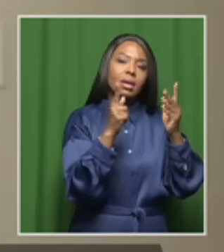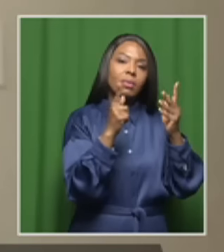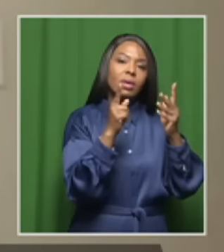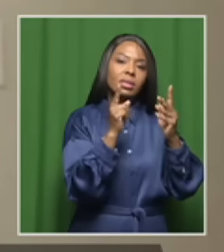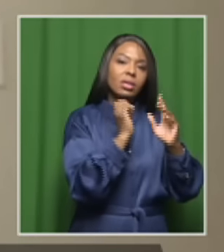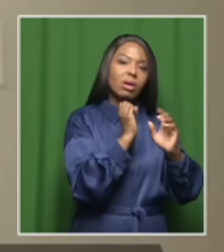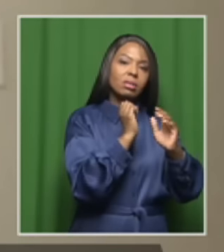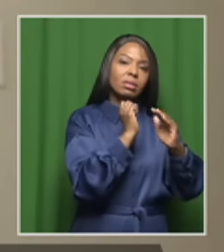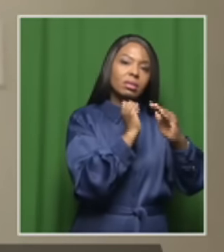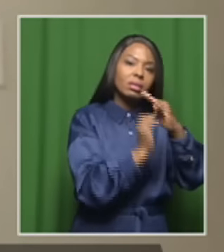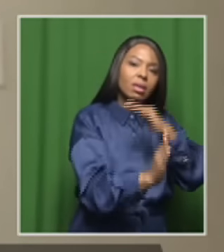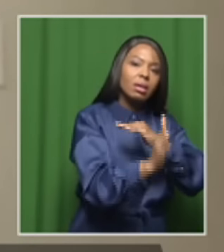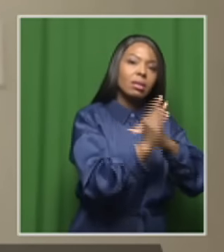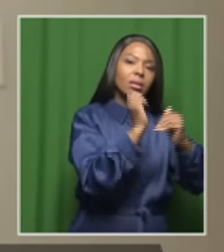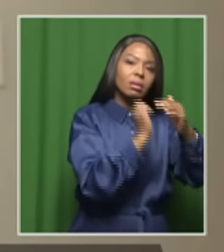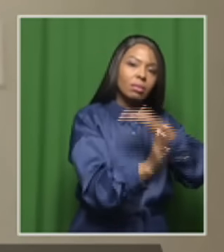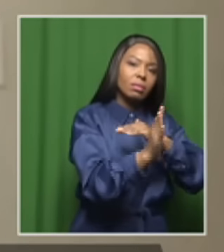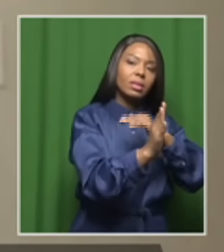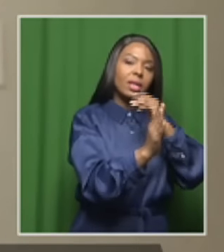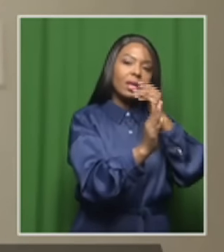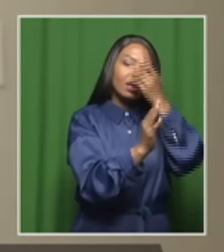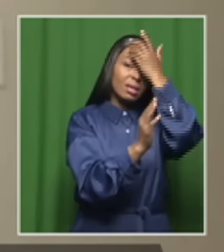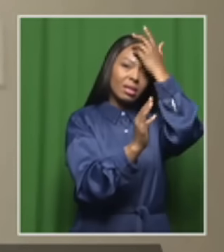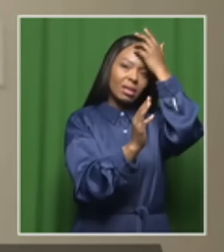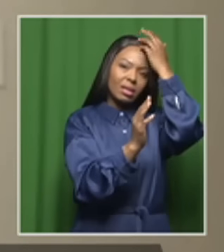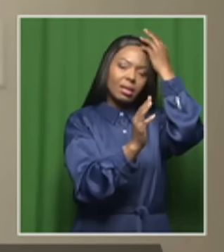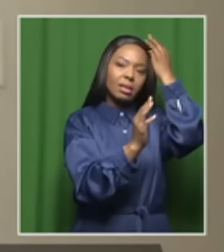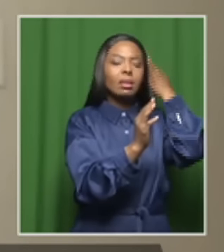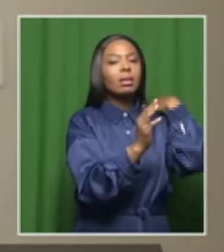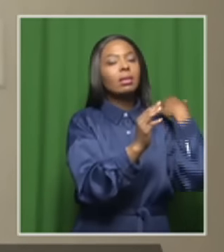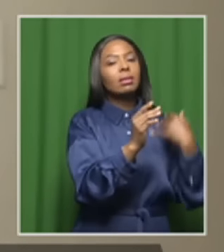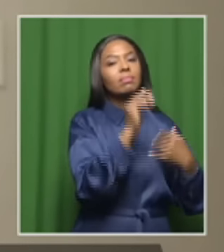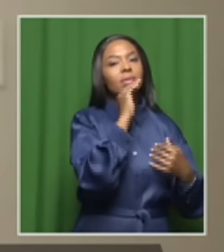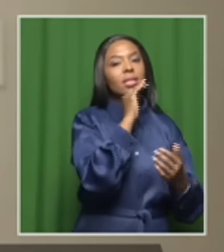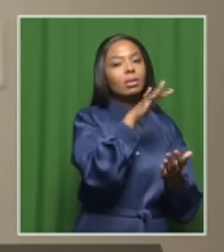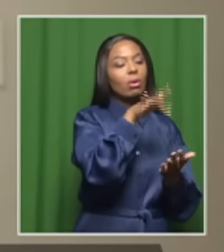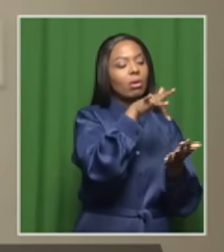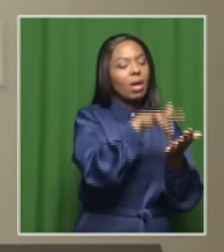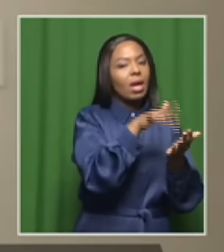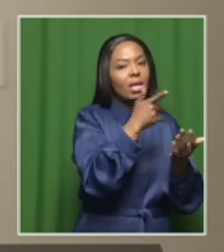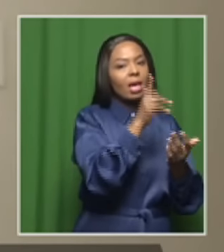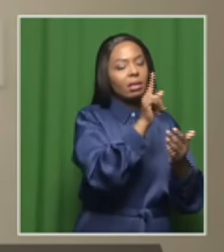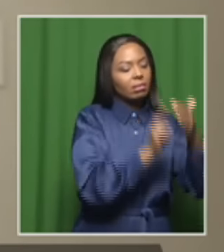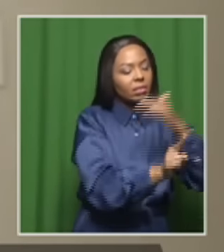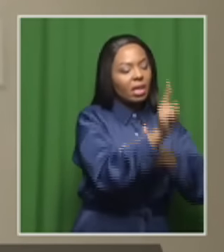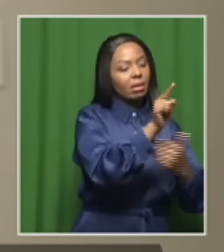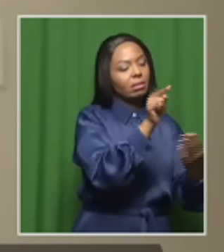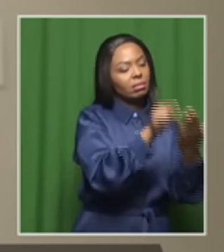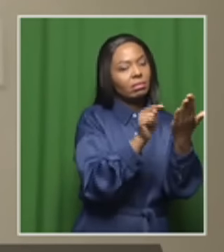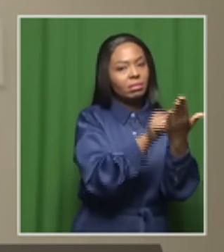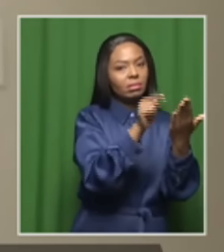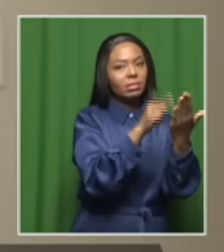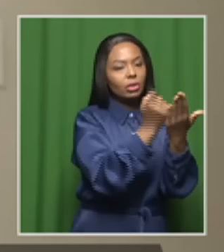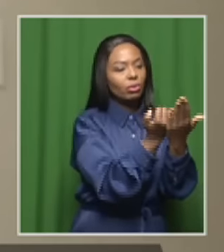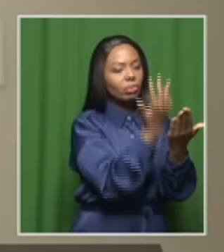like, where people can help. They can help themselves to do verifications. They